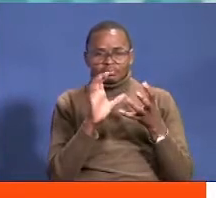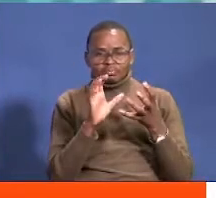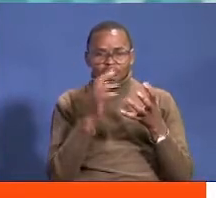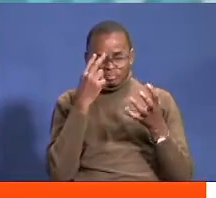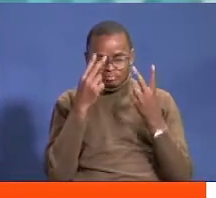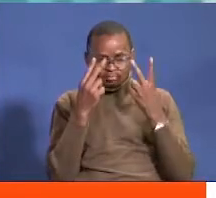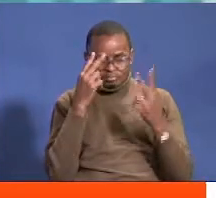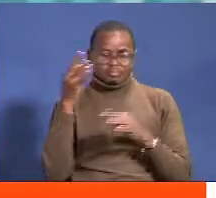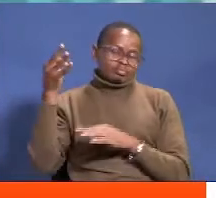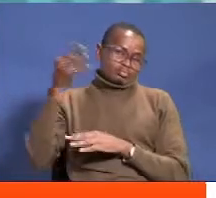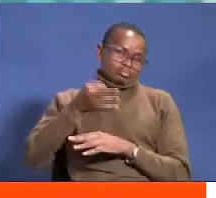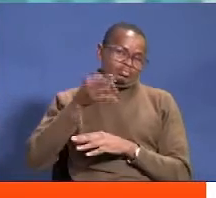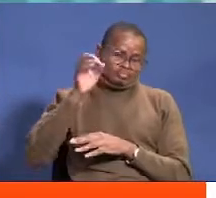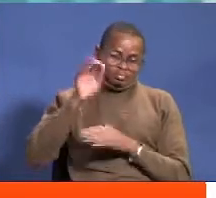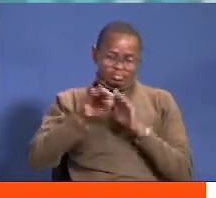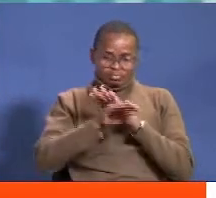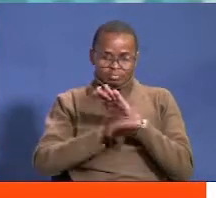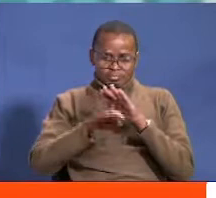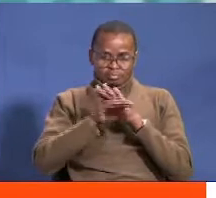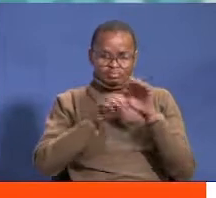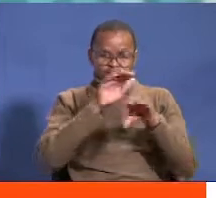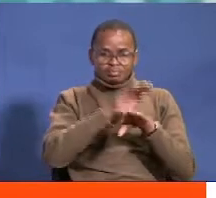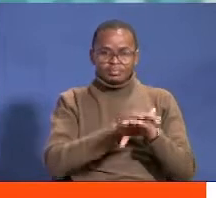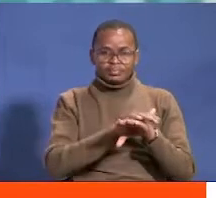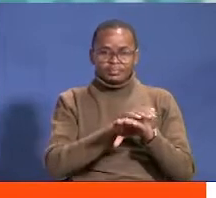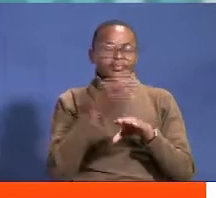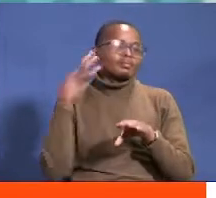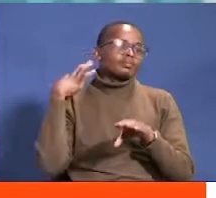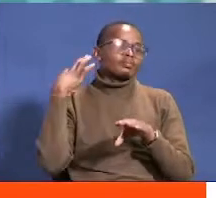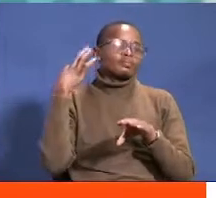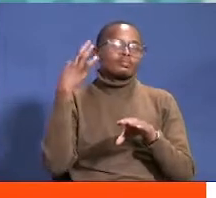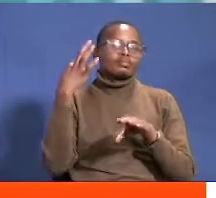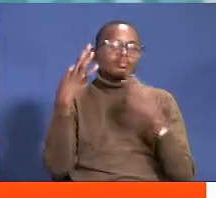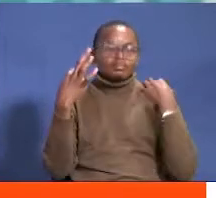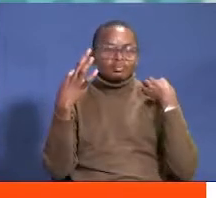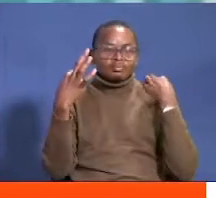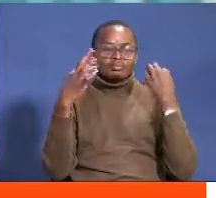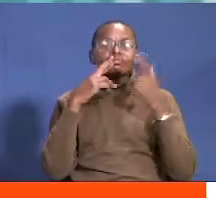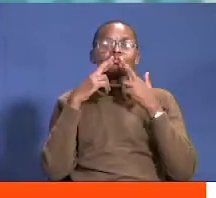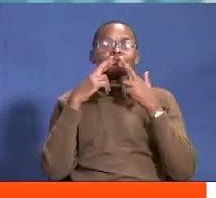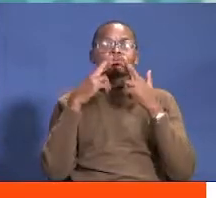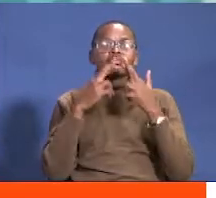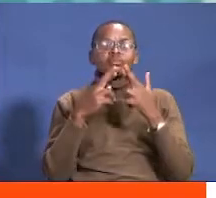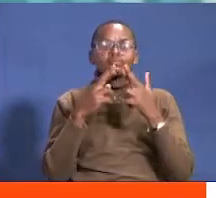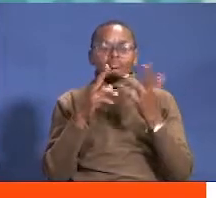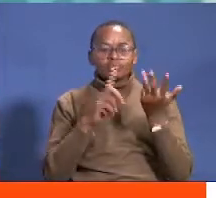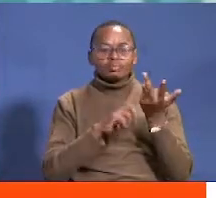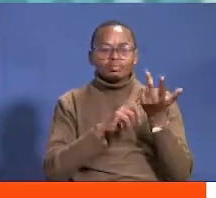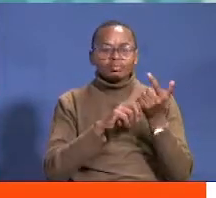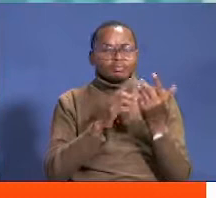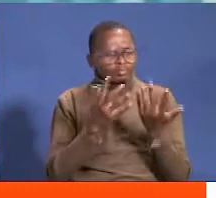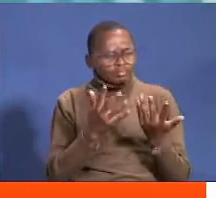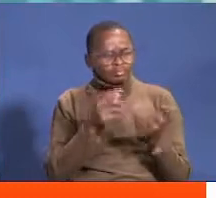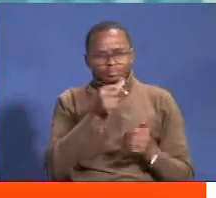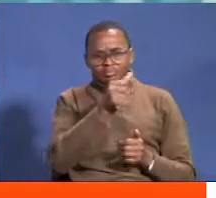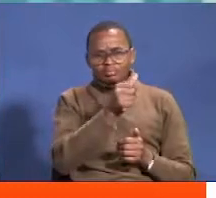to see. All right. Yeah, based on the previous results, on the previous statistics about how money